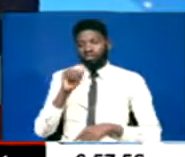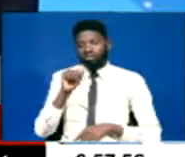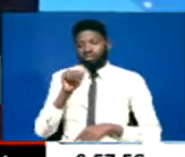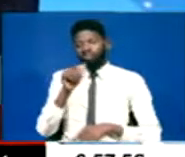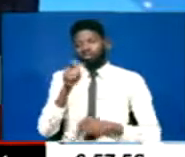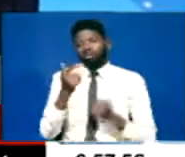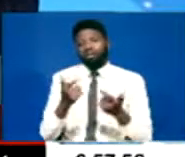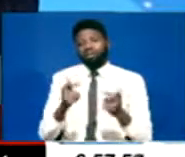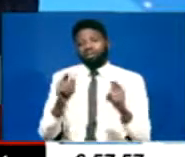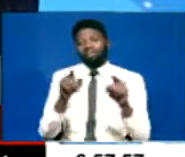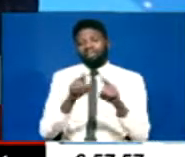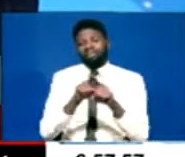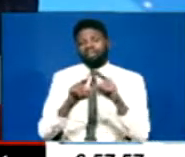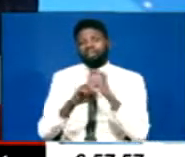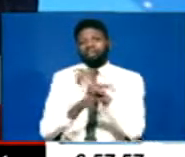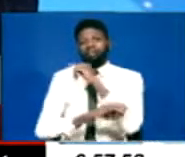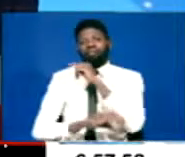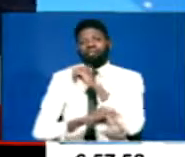in terms of